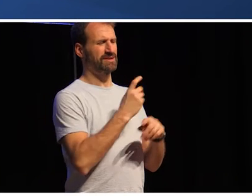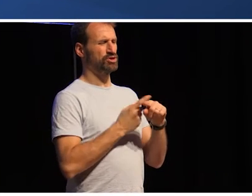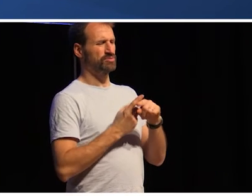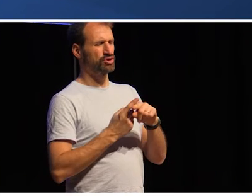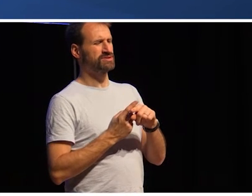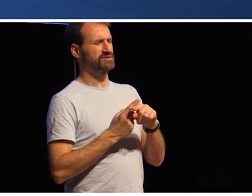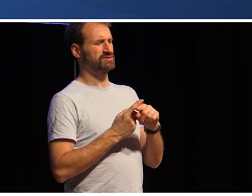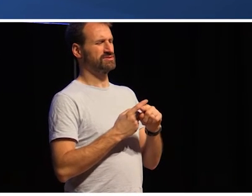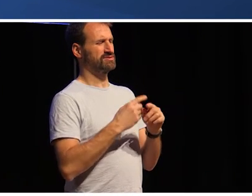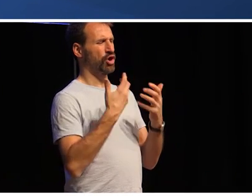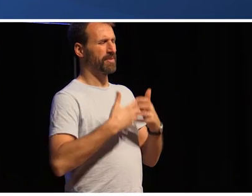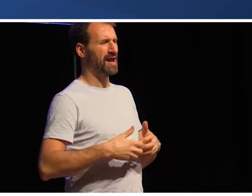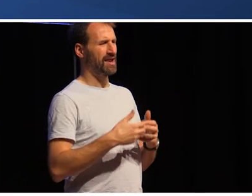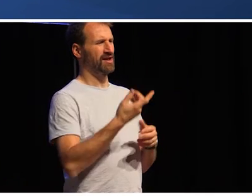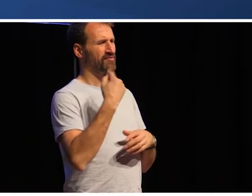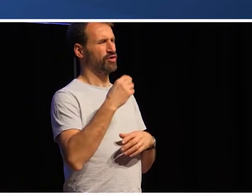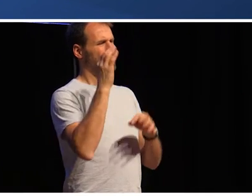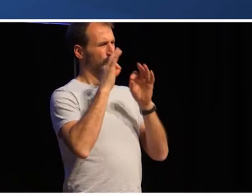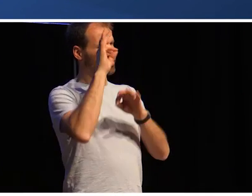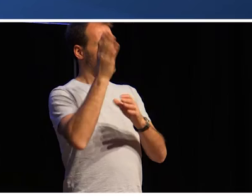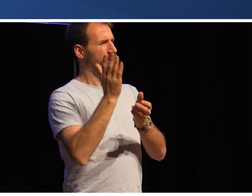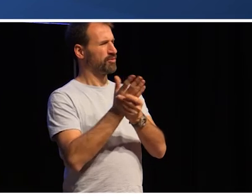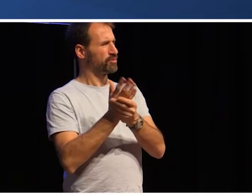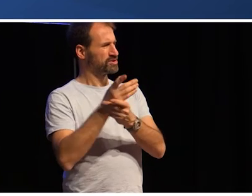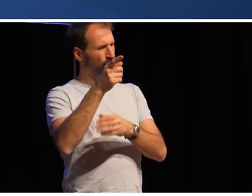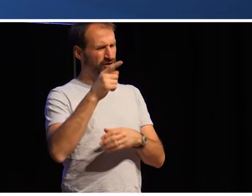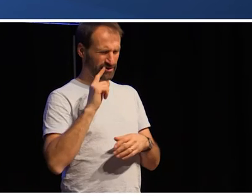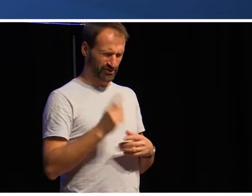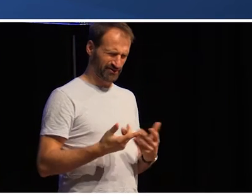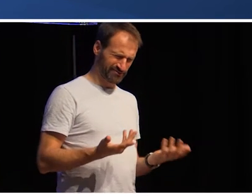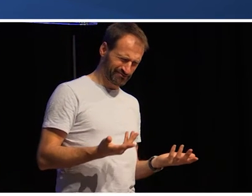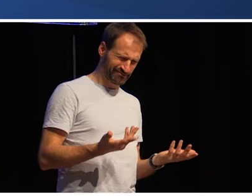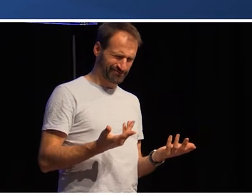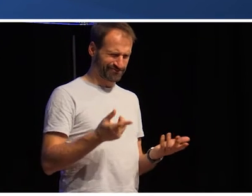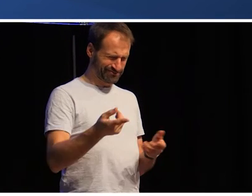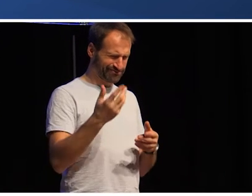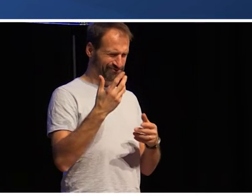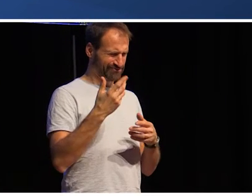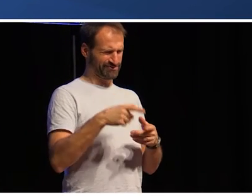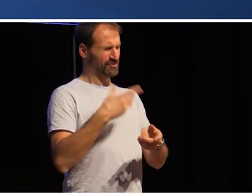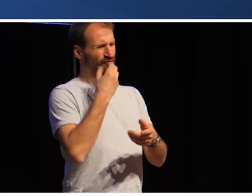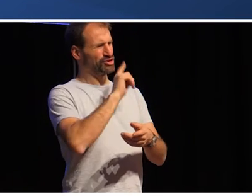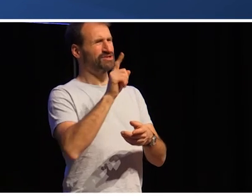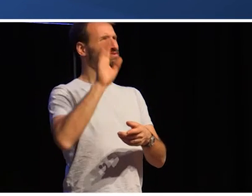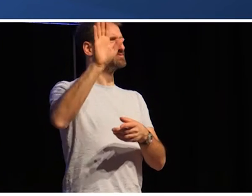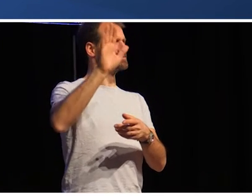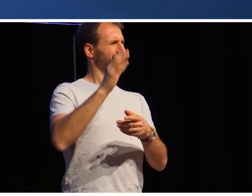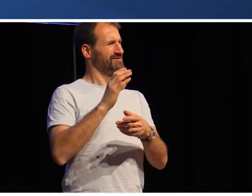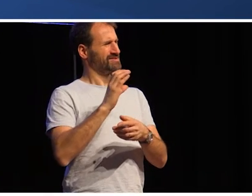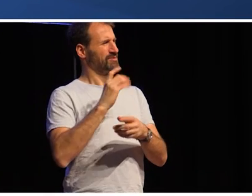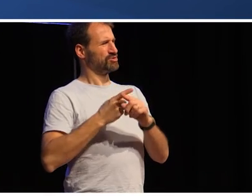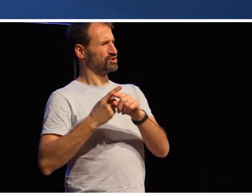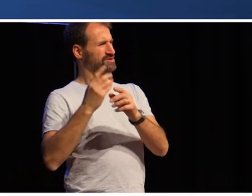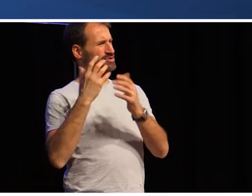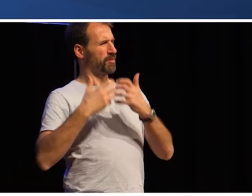build V8, which is definitely not what you want in your project. Obviously, it's